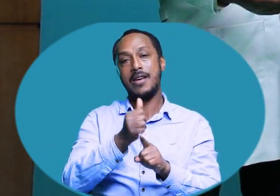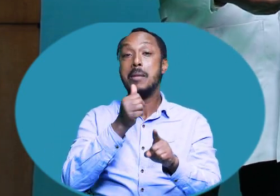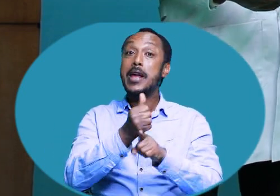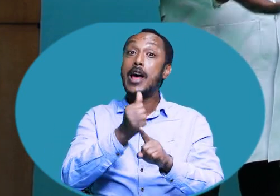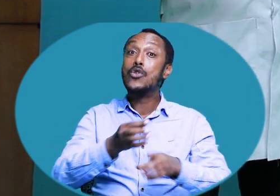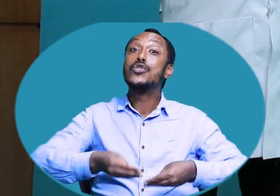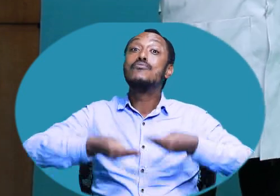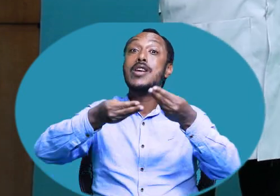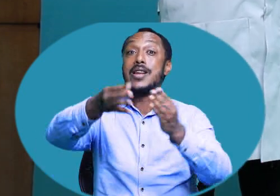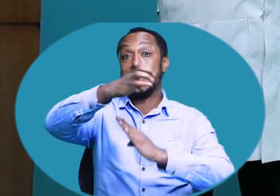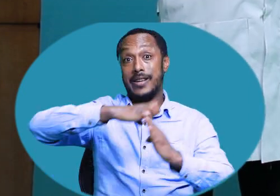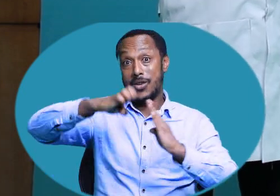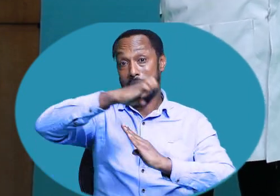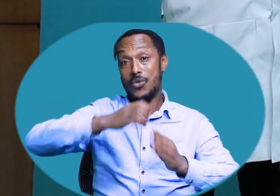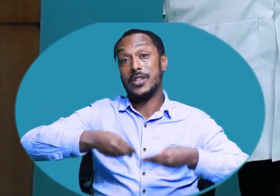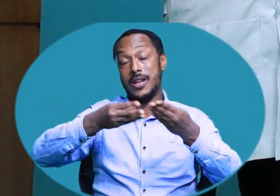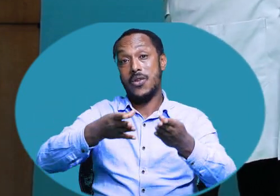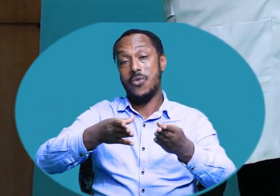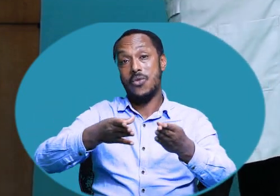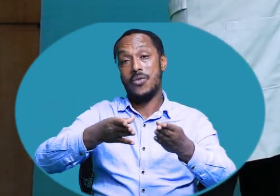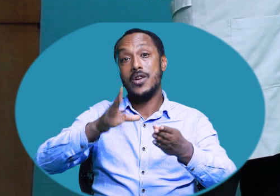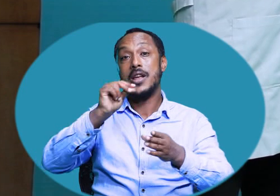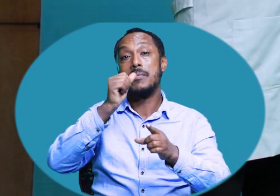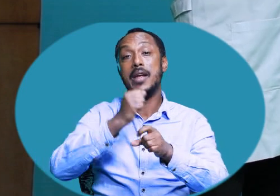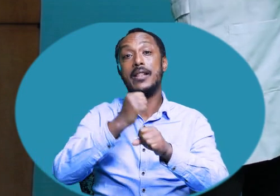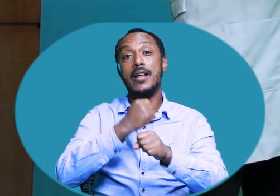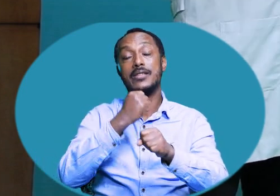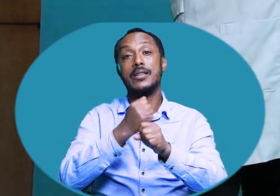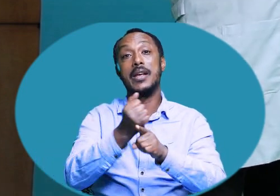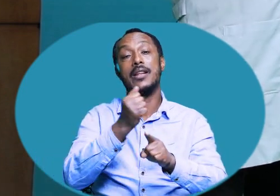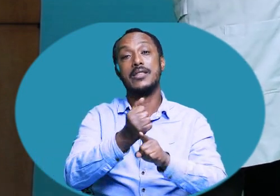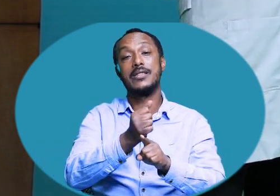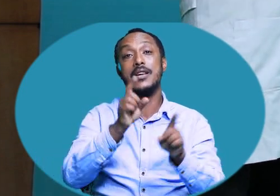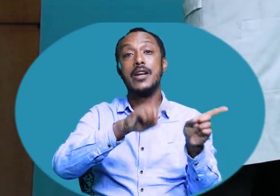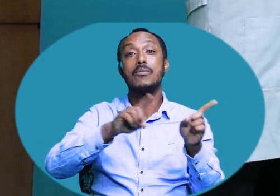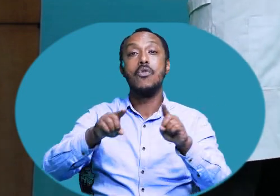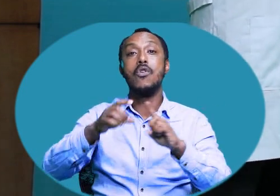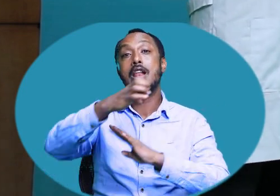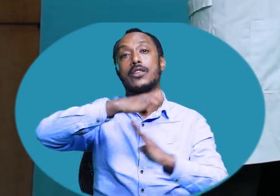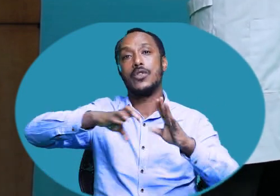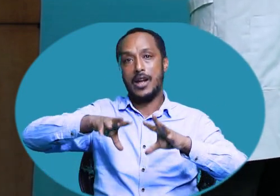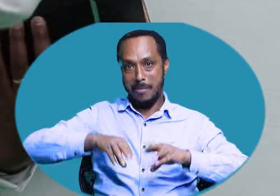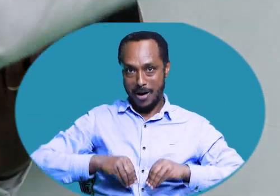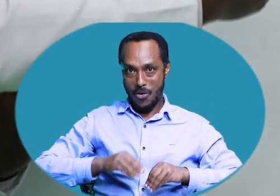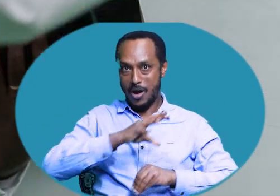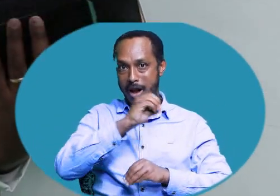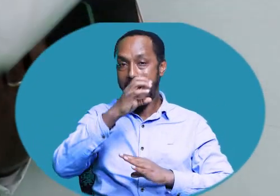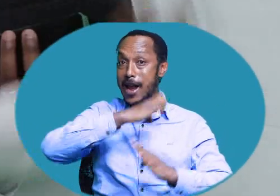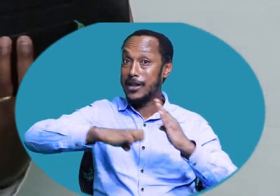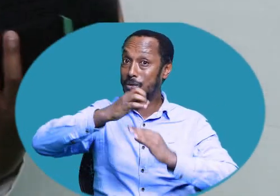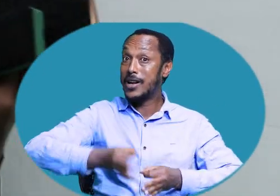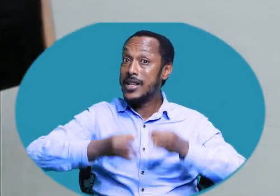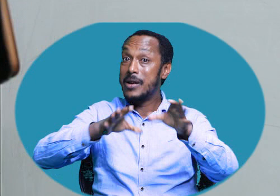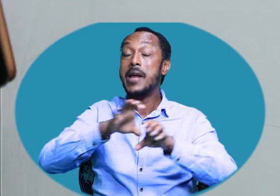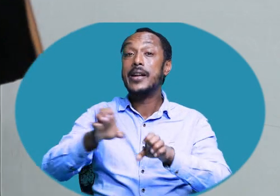electrons, non-metals are gaining of electrons. Therefore, transfer of electrons takes place from metal to non-metal is known